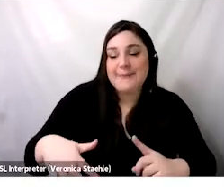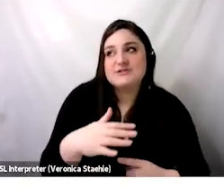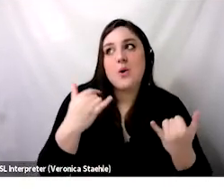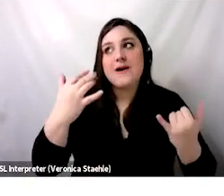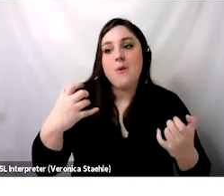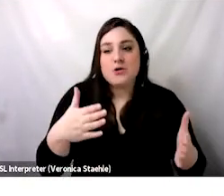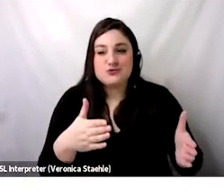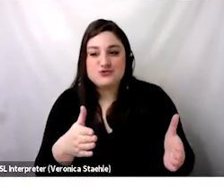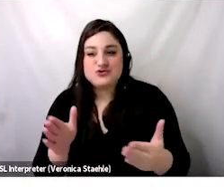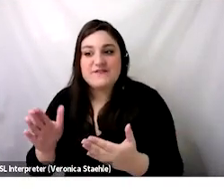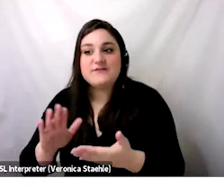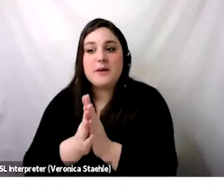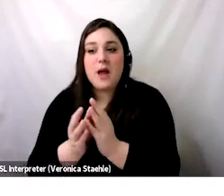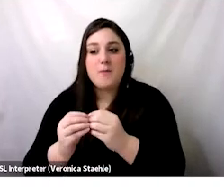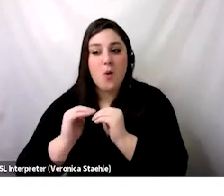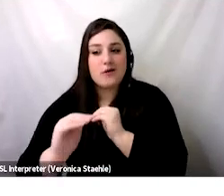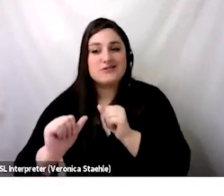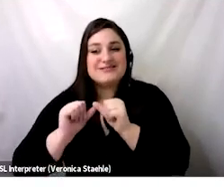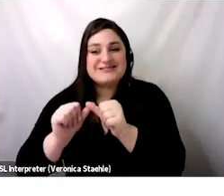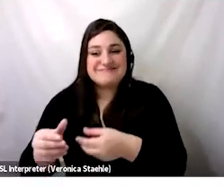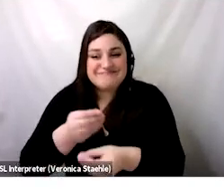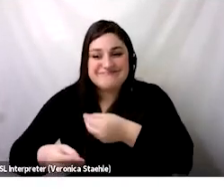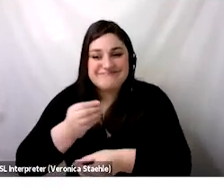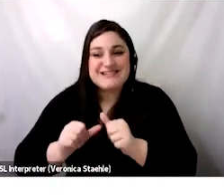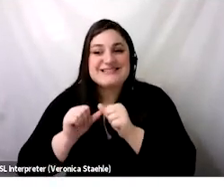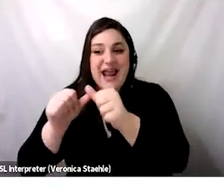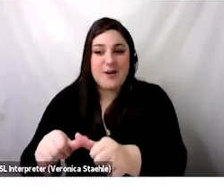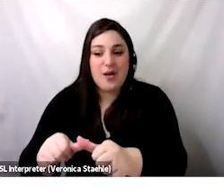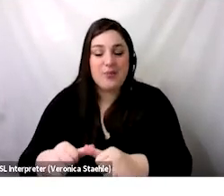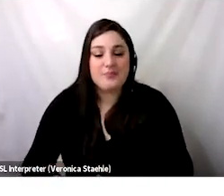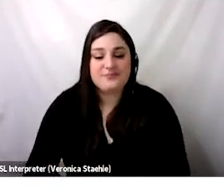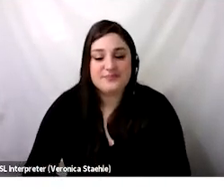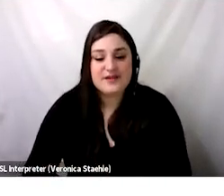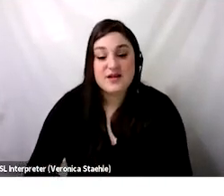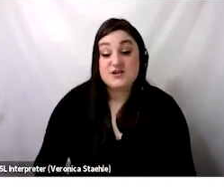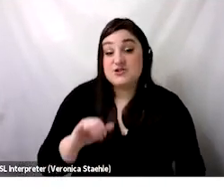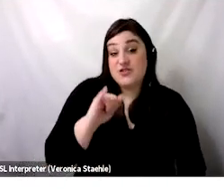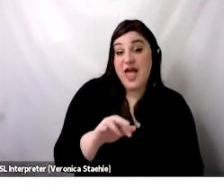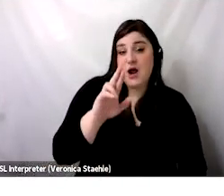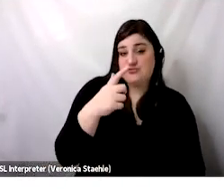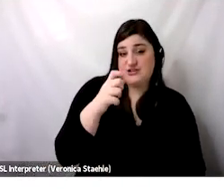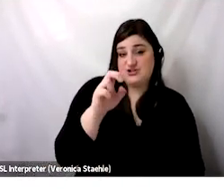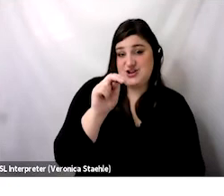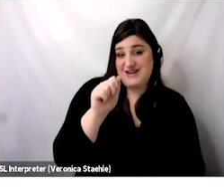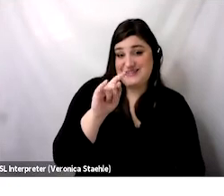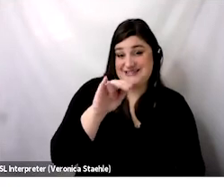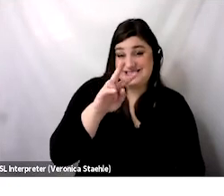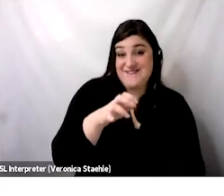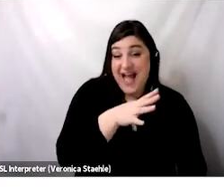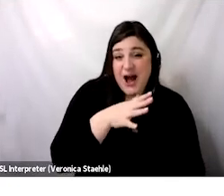one. So when we talk about regenerative agriculture, what do we